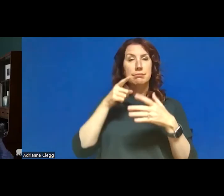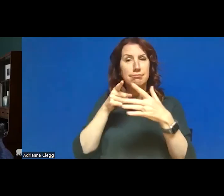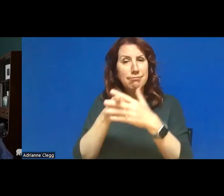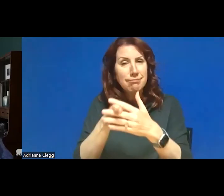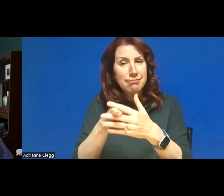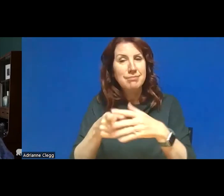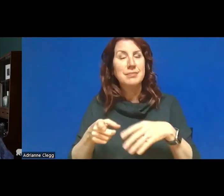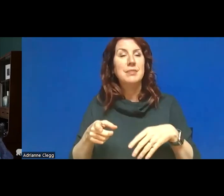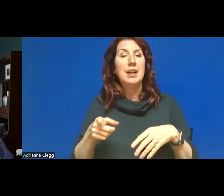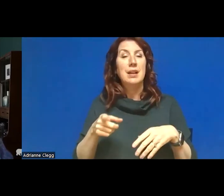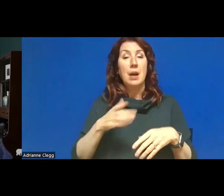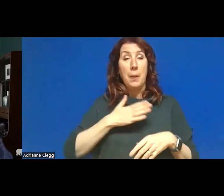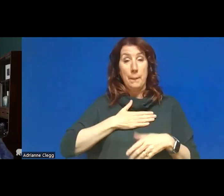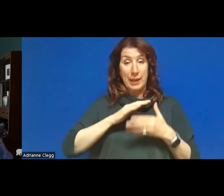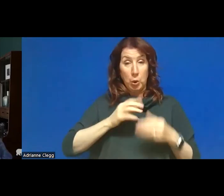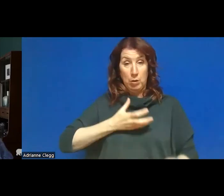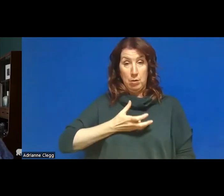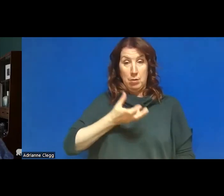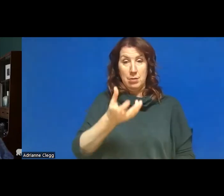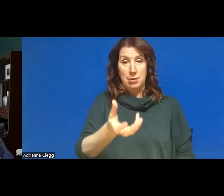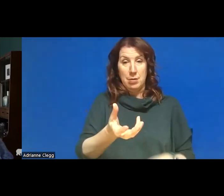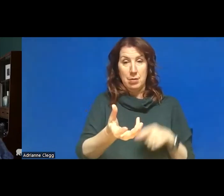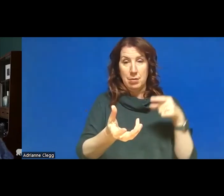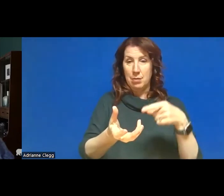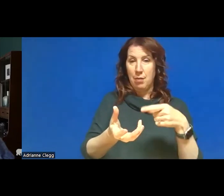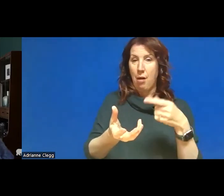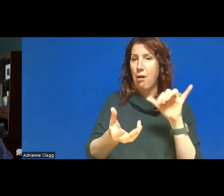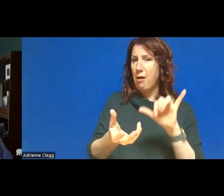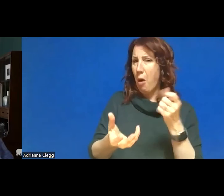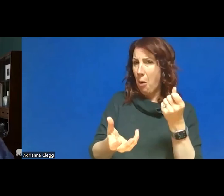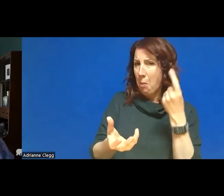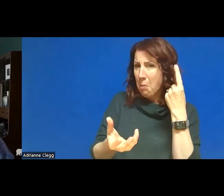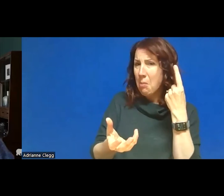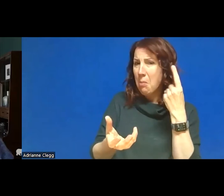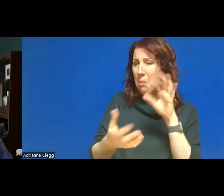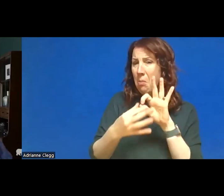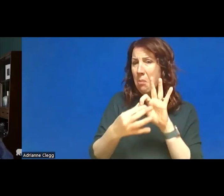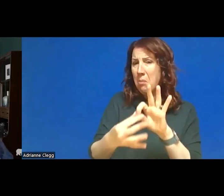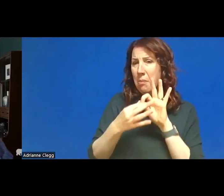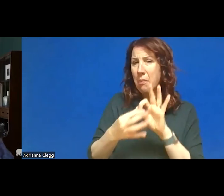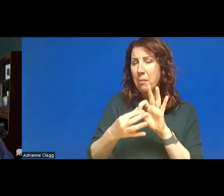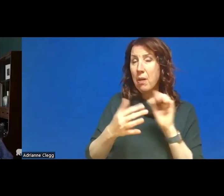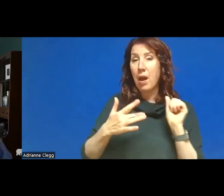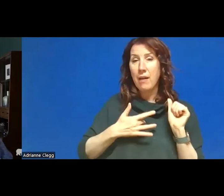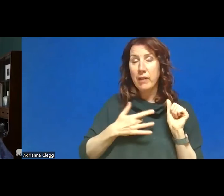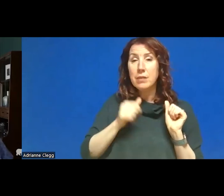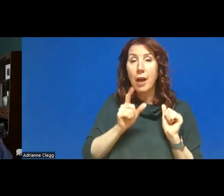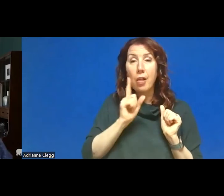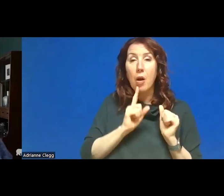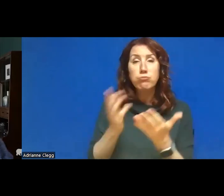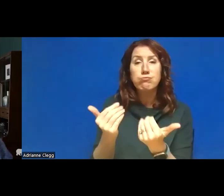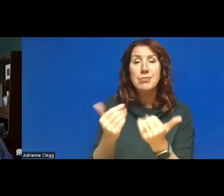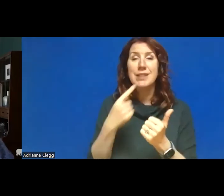can help other people identify with you, can feel like they are less alone, and they'll want to hear more